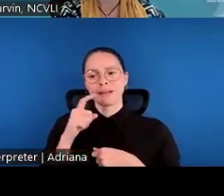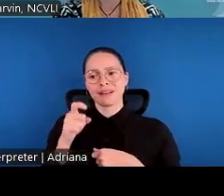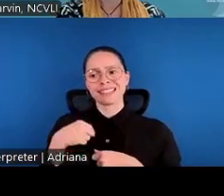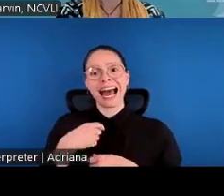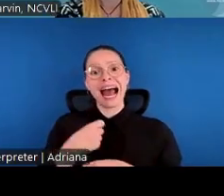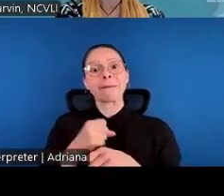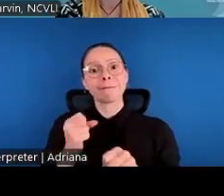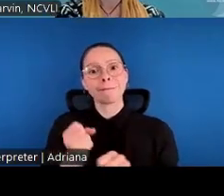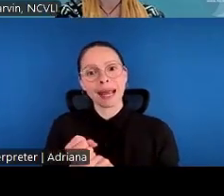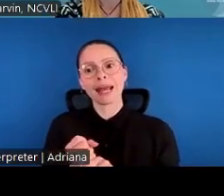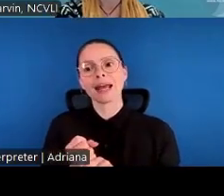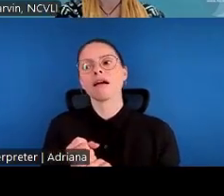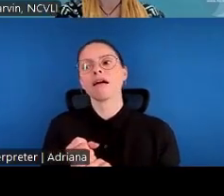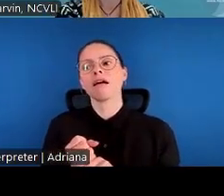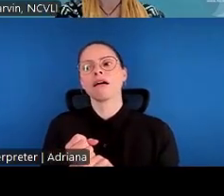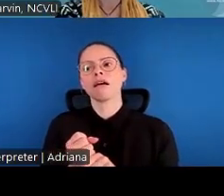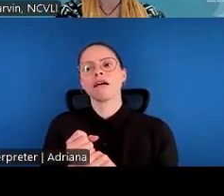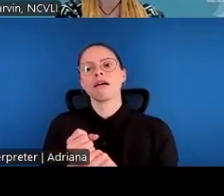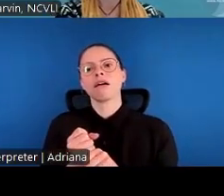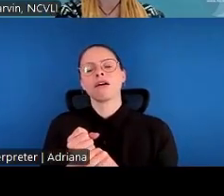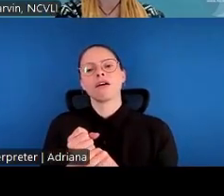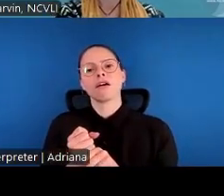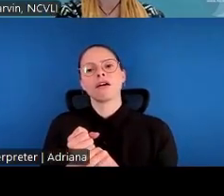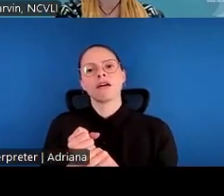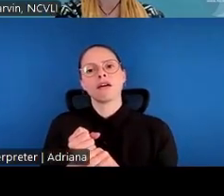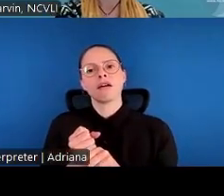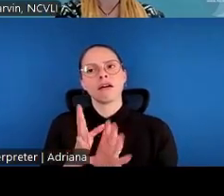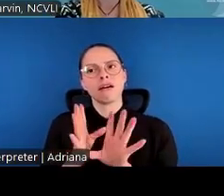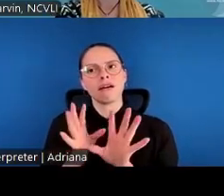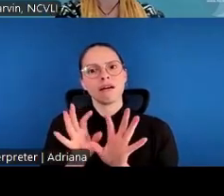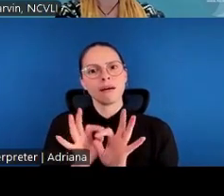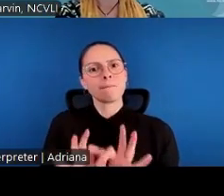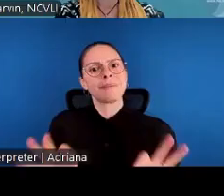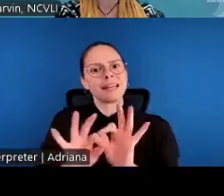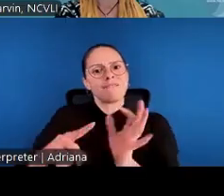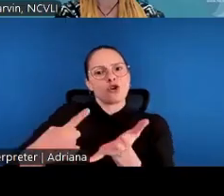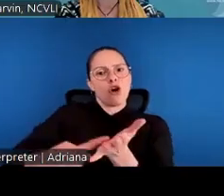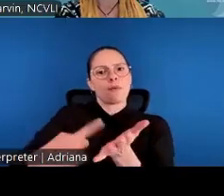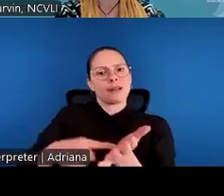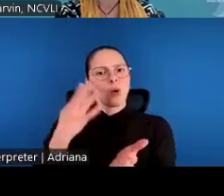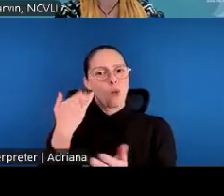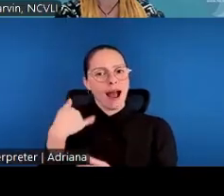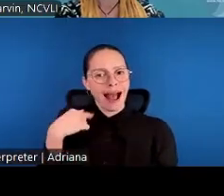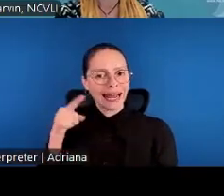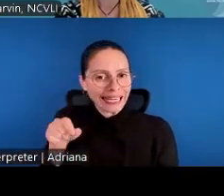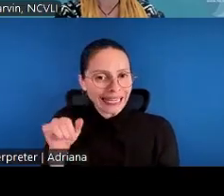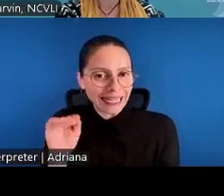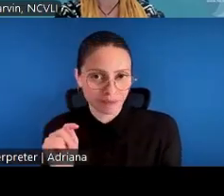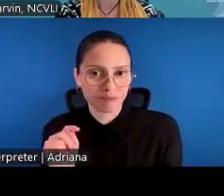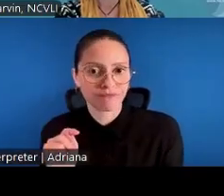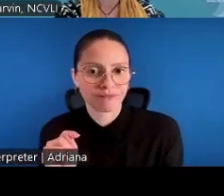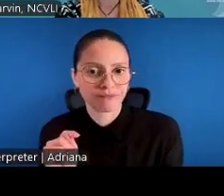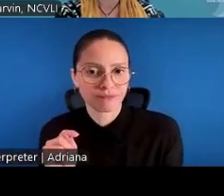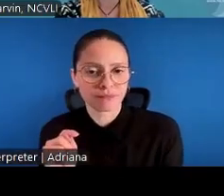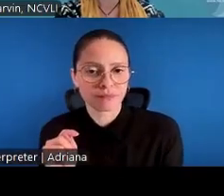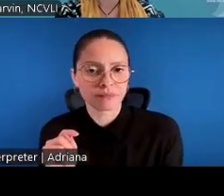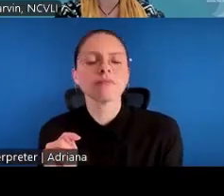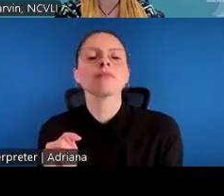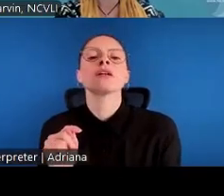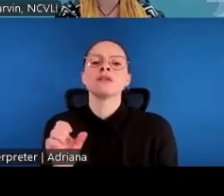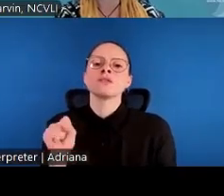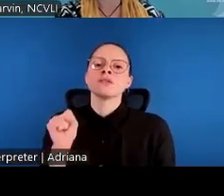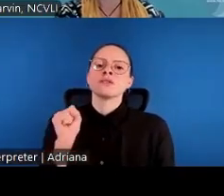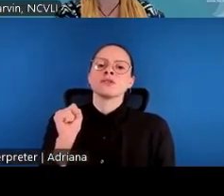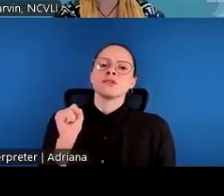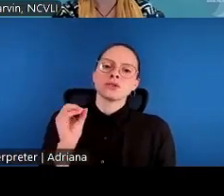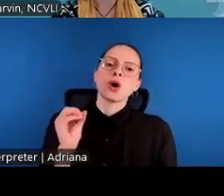them. Those are the facts of the case. How can I represent my client if I don't have the facts of the case? So you want to have that